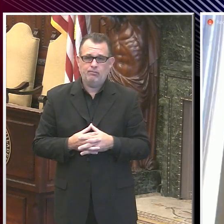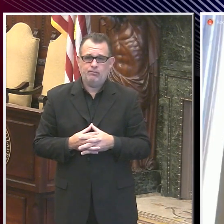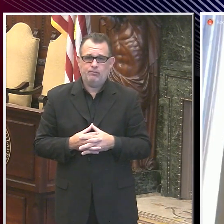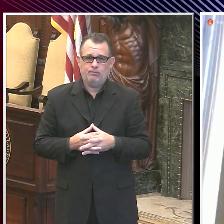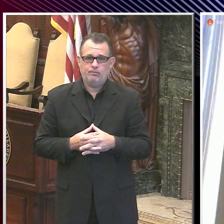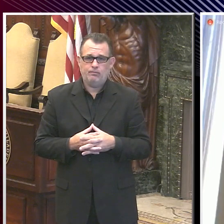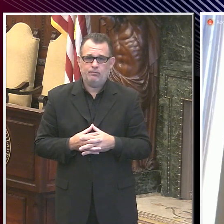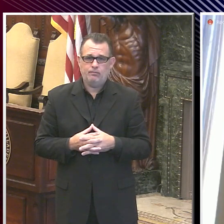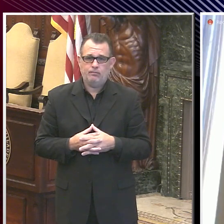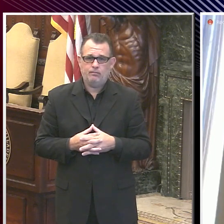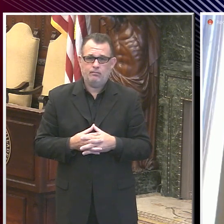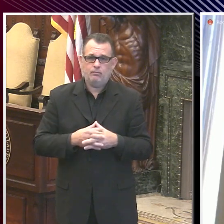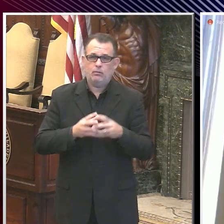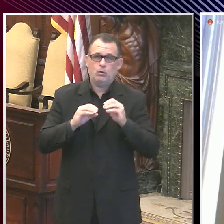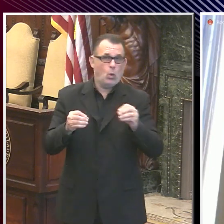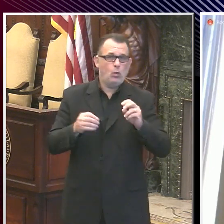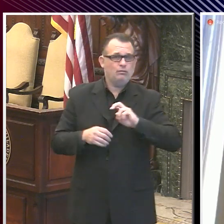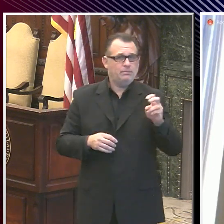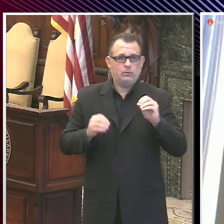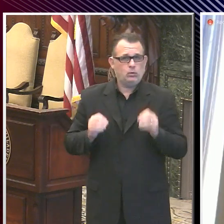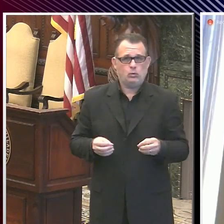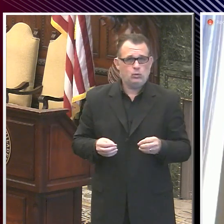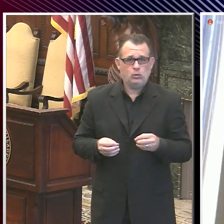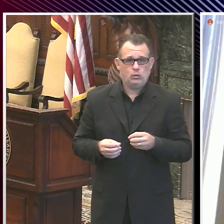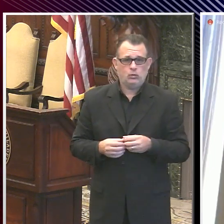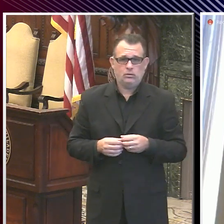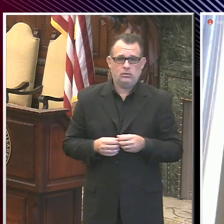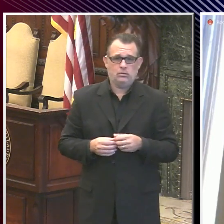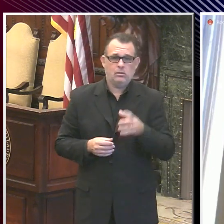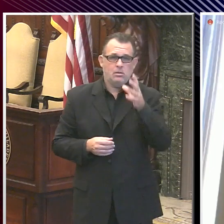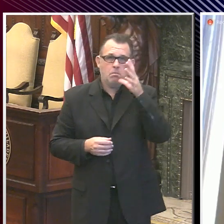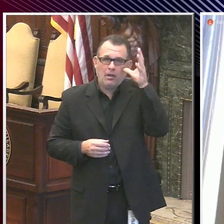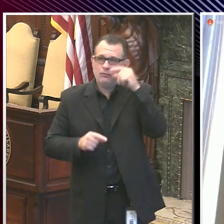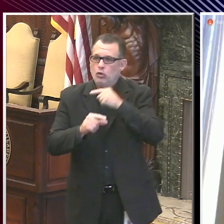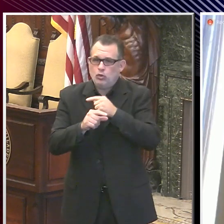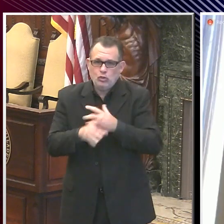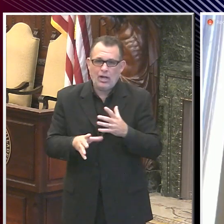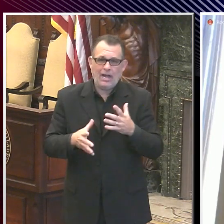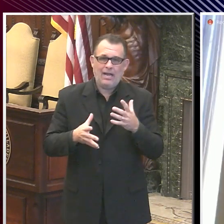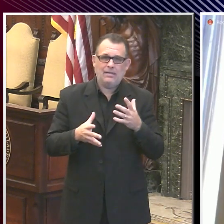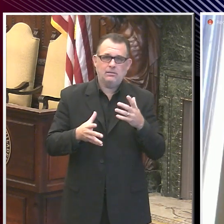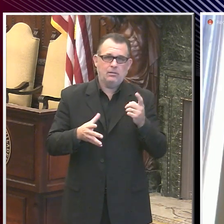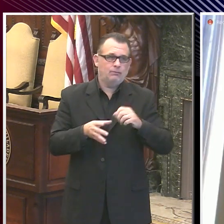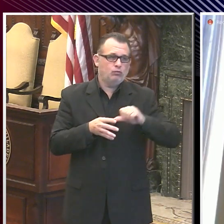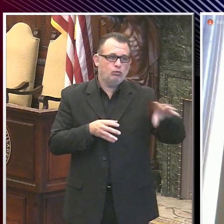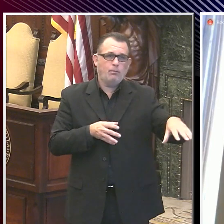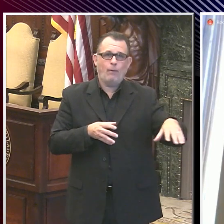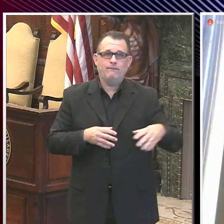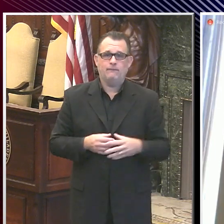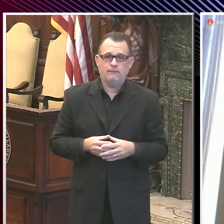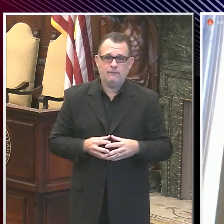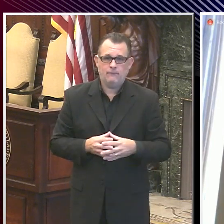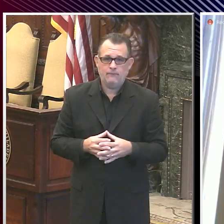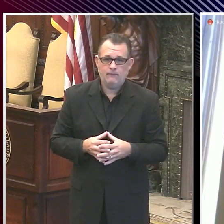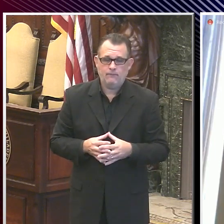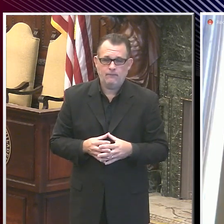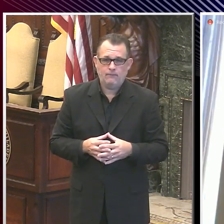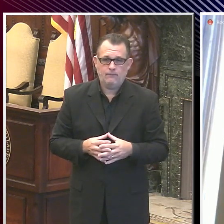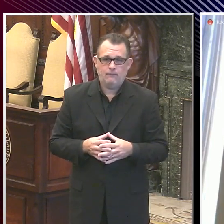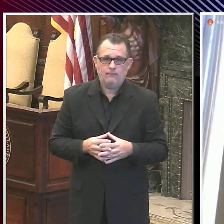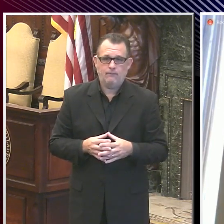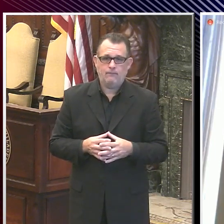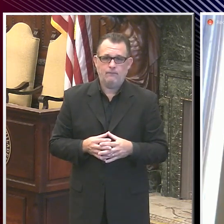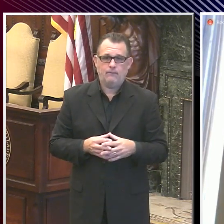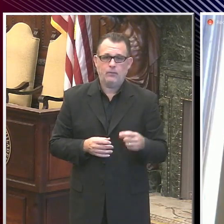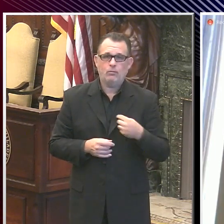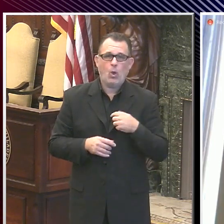So their parent, guardian, or any caregiver, neighbor, whomever who can safely. We're also looking at